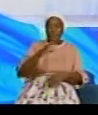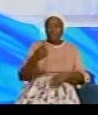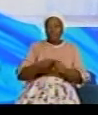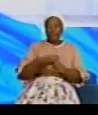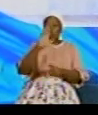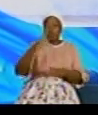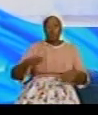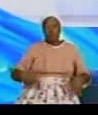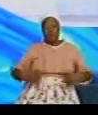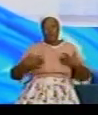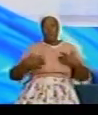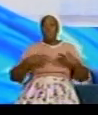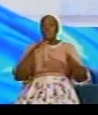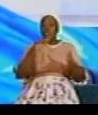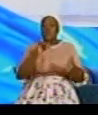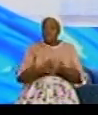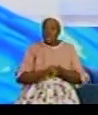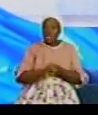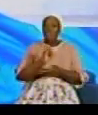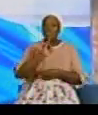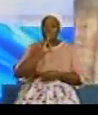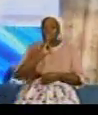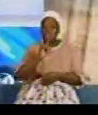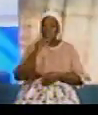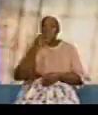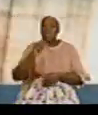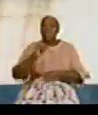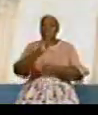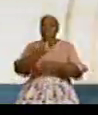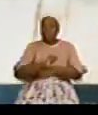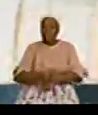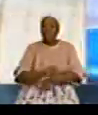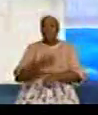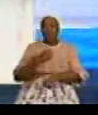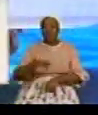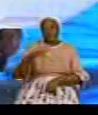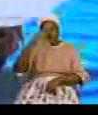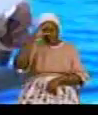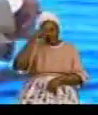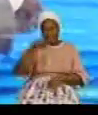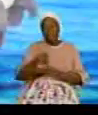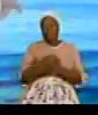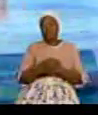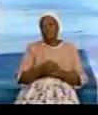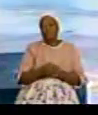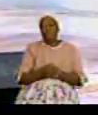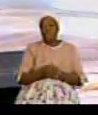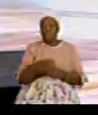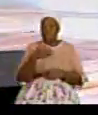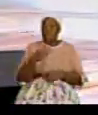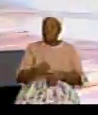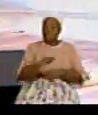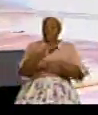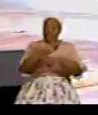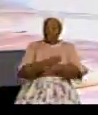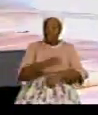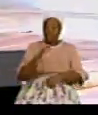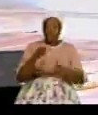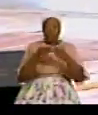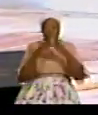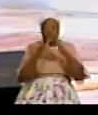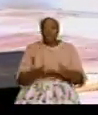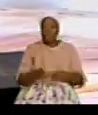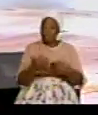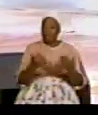life, that is the tradition of men, the tradition of the elders.